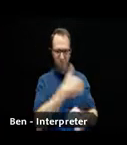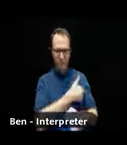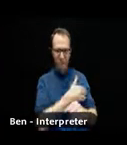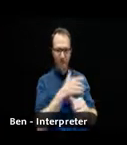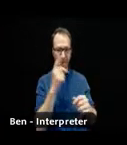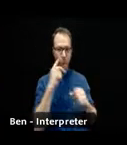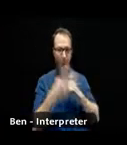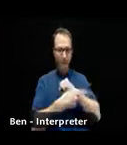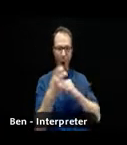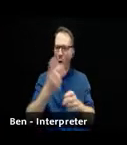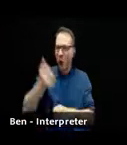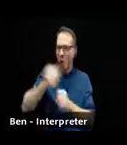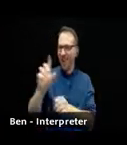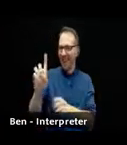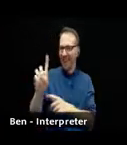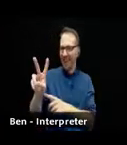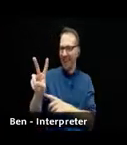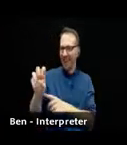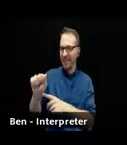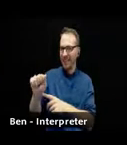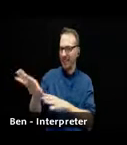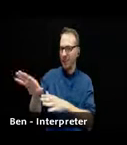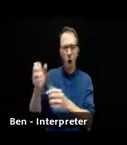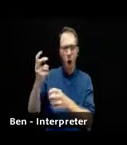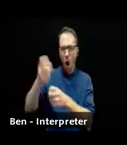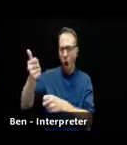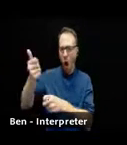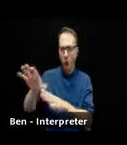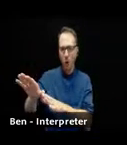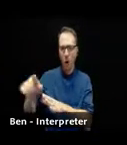DV and with sexual violence.